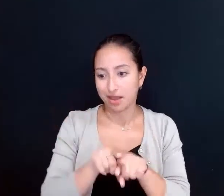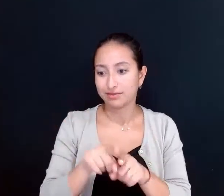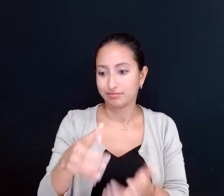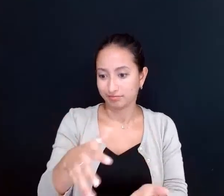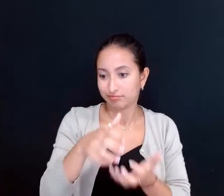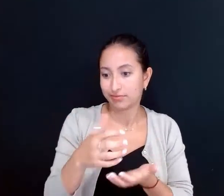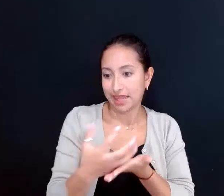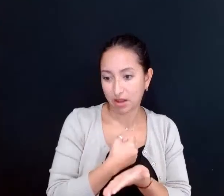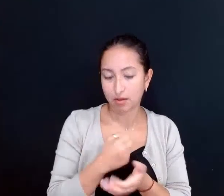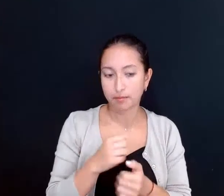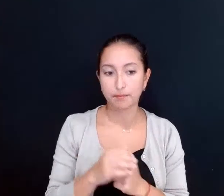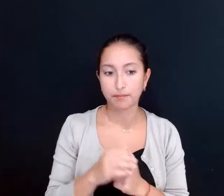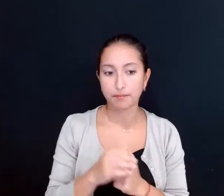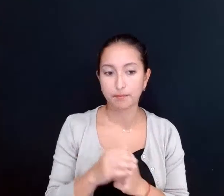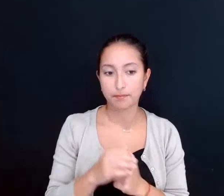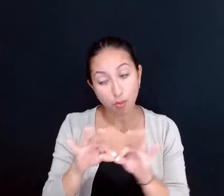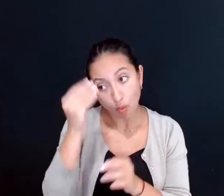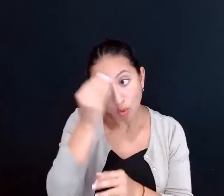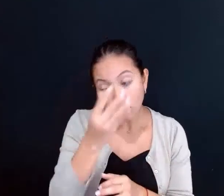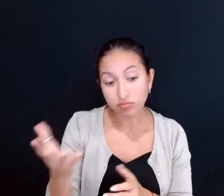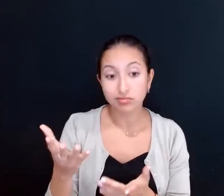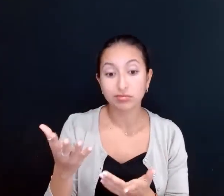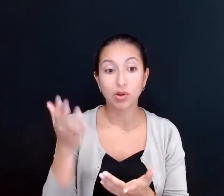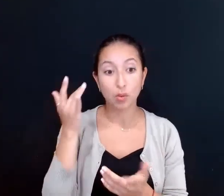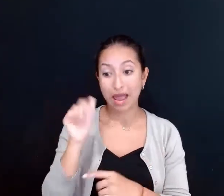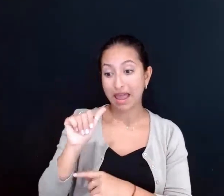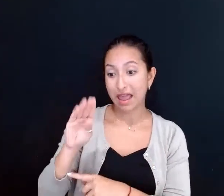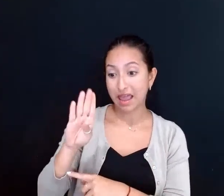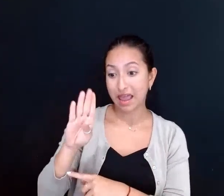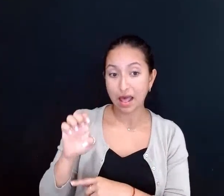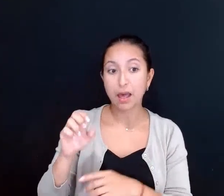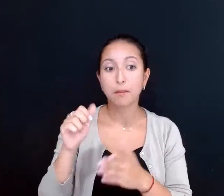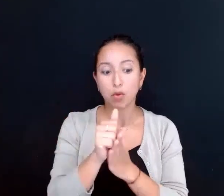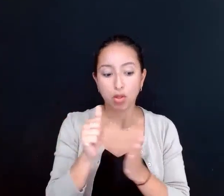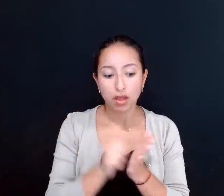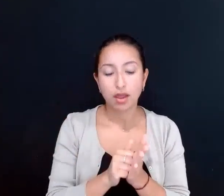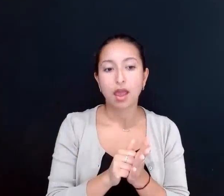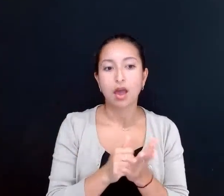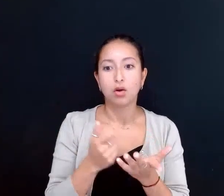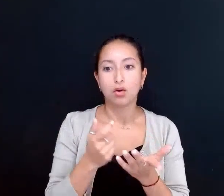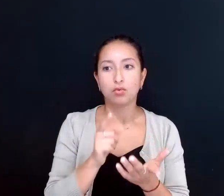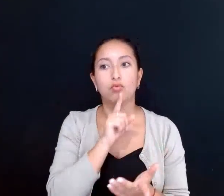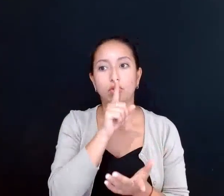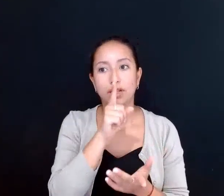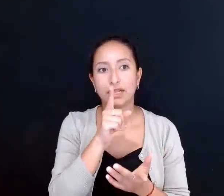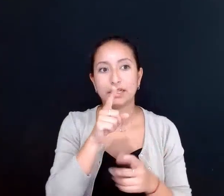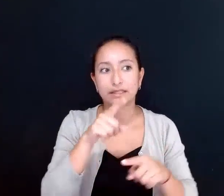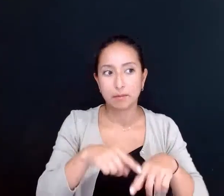important to know because at the end of the day, ABLE account shelter resources, not necessarily income.